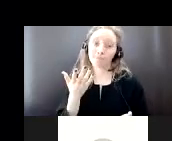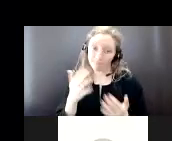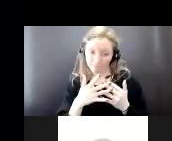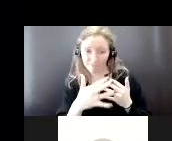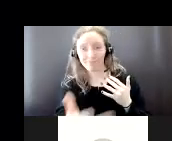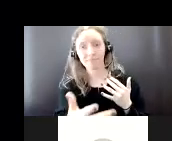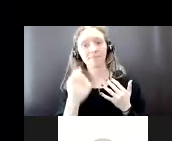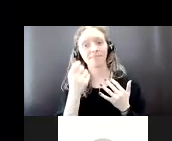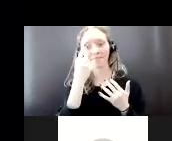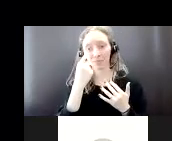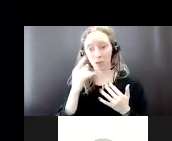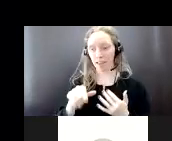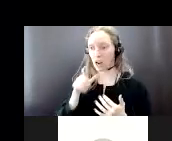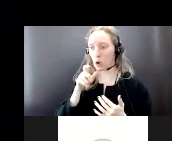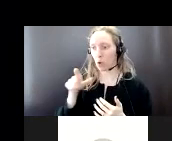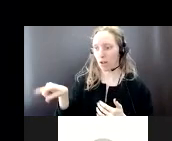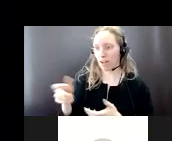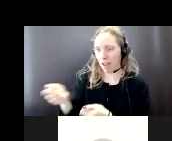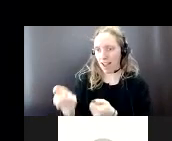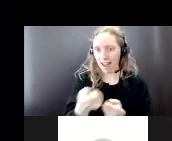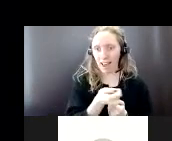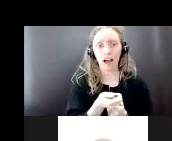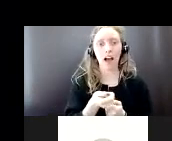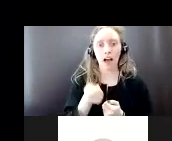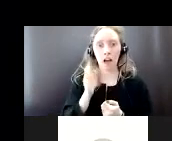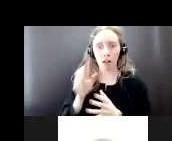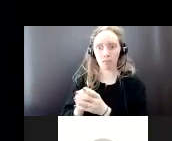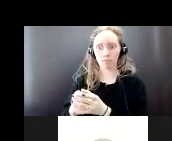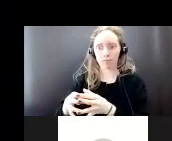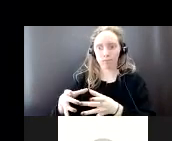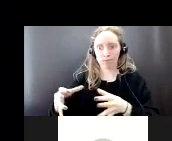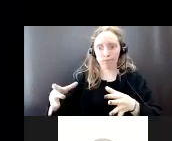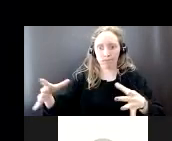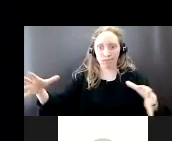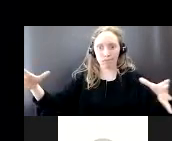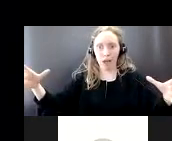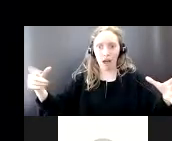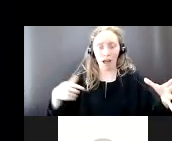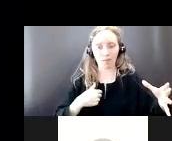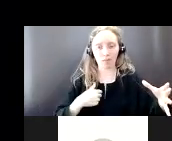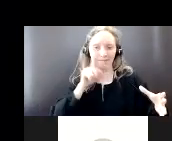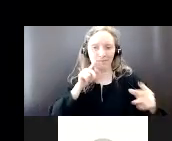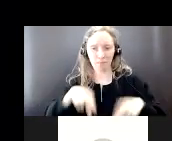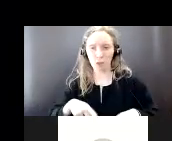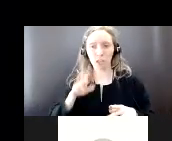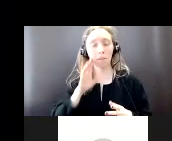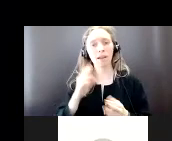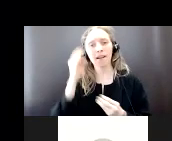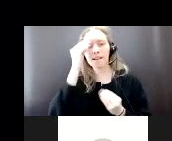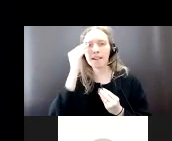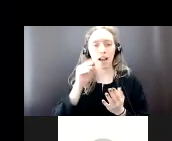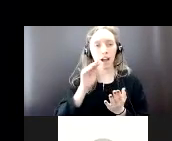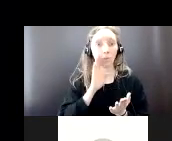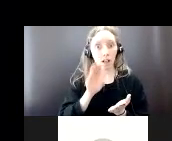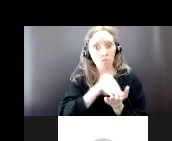too big for me to manage because I'm a fraudster. I'm not going to keep detailed documentation. I'm going to keep everything in my head. So when this